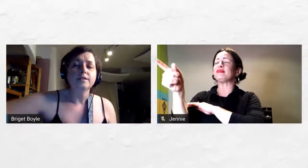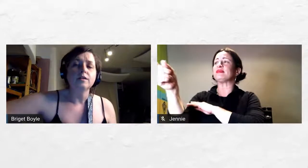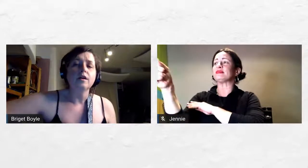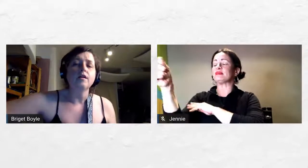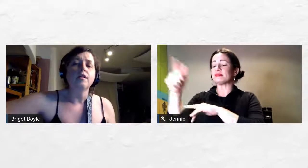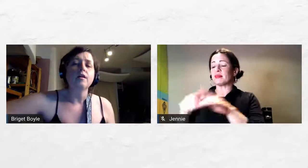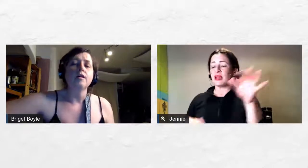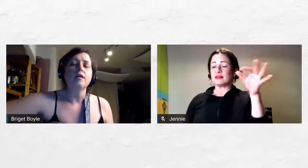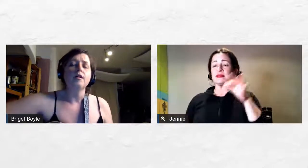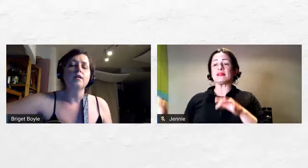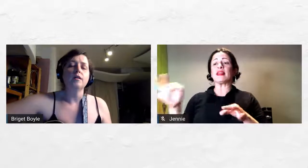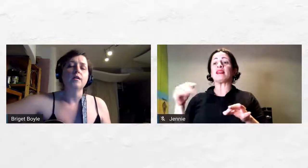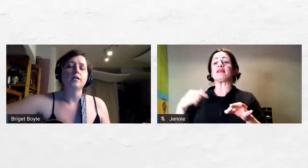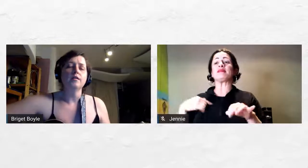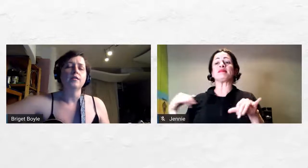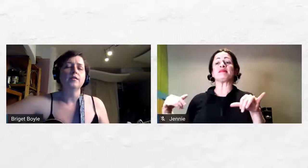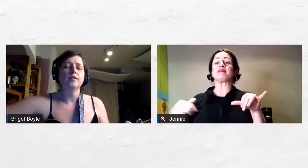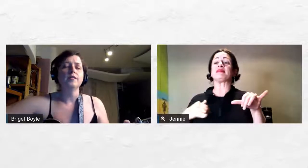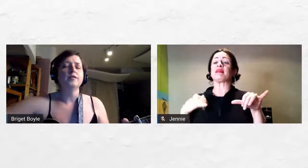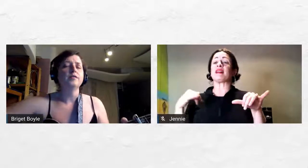my scars.